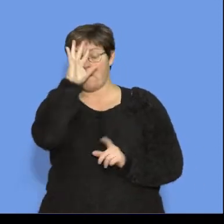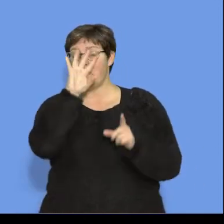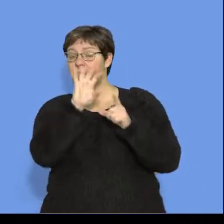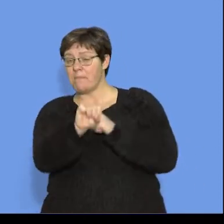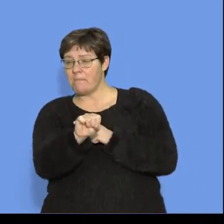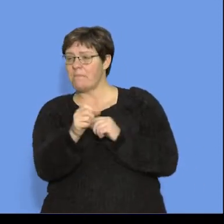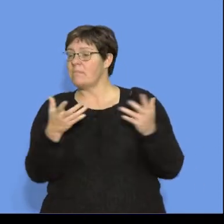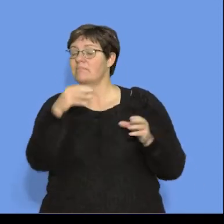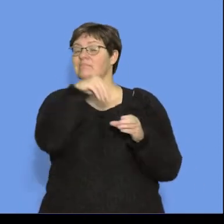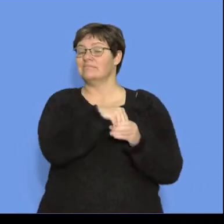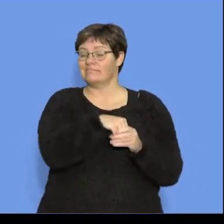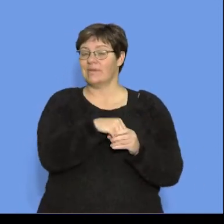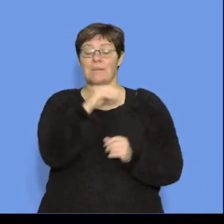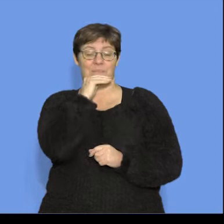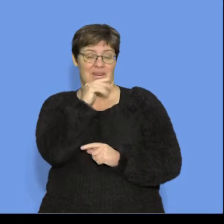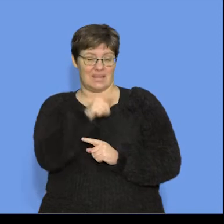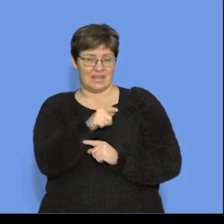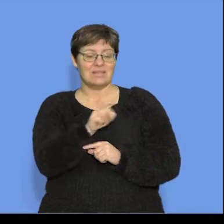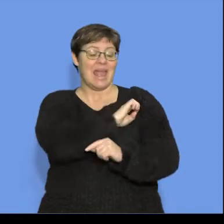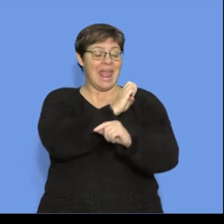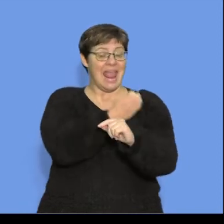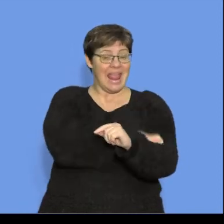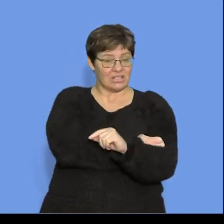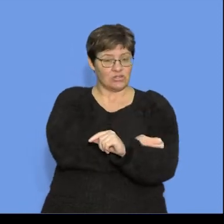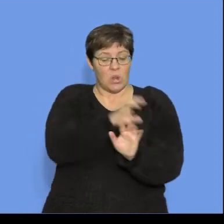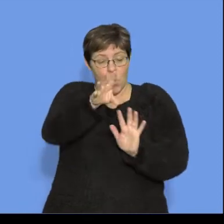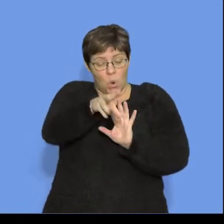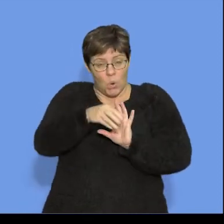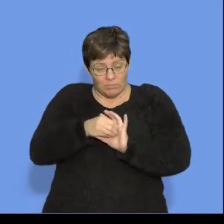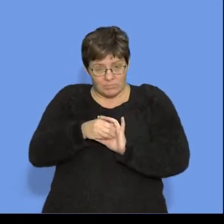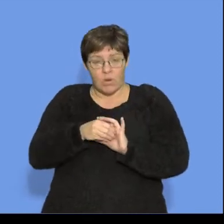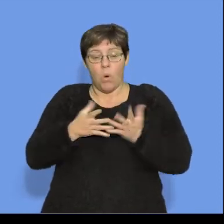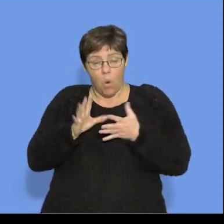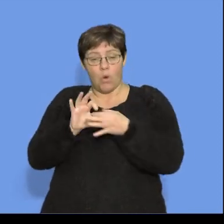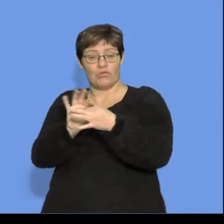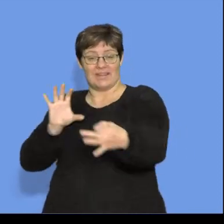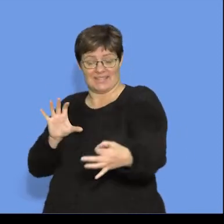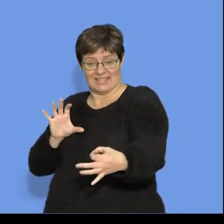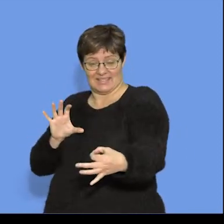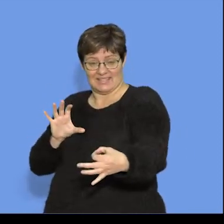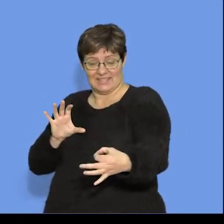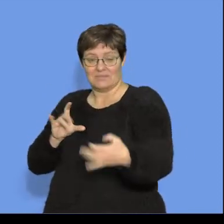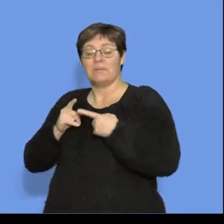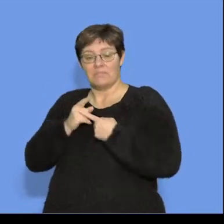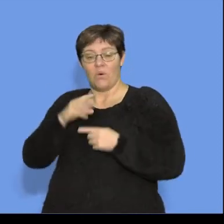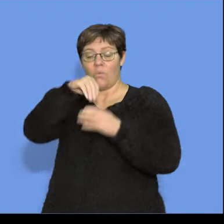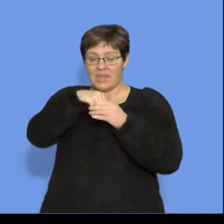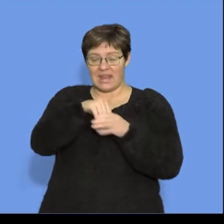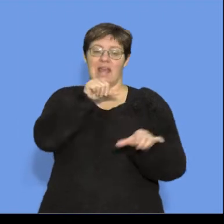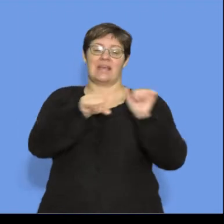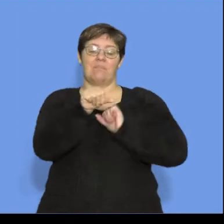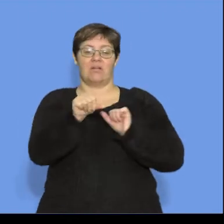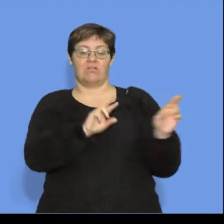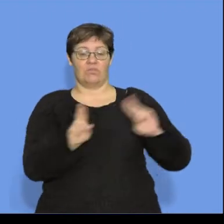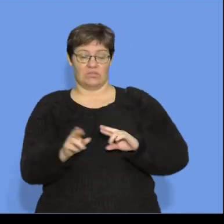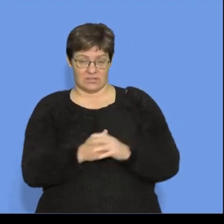recognizing here as a definition. It's the energy that is absorbed or released in a chemical reaction.